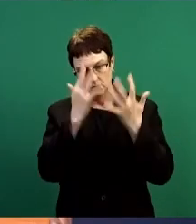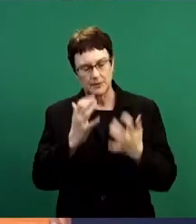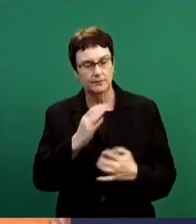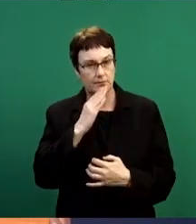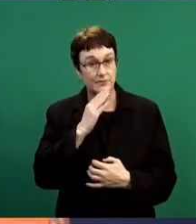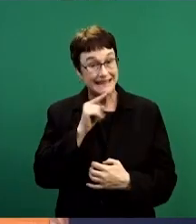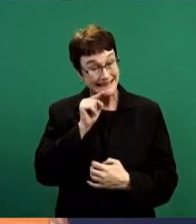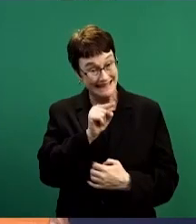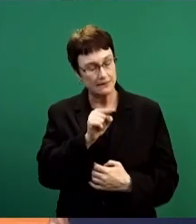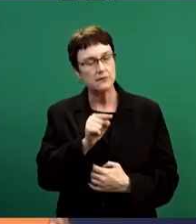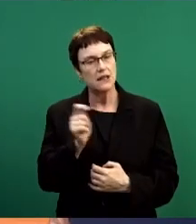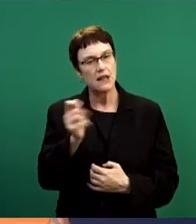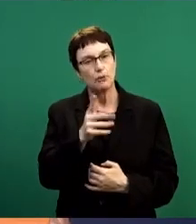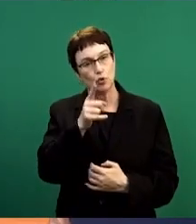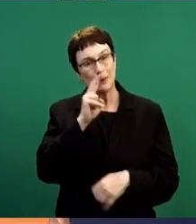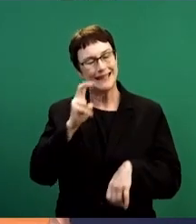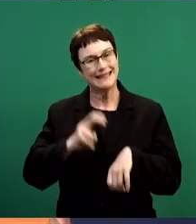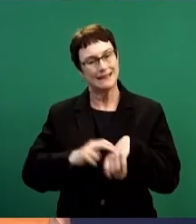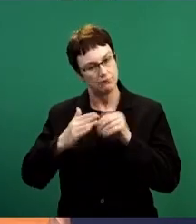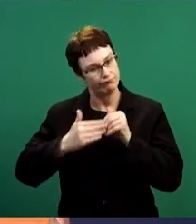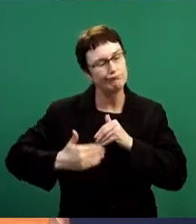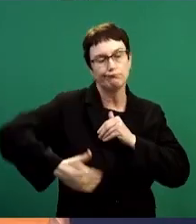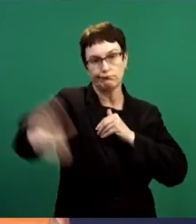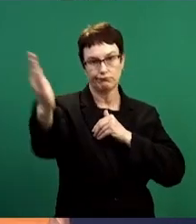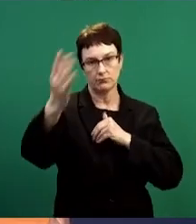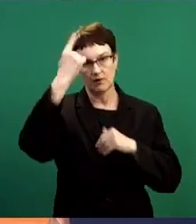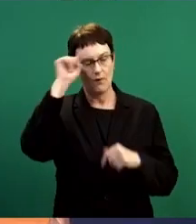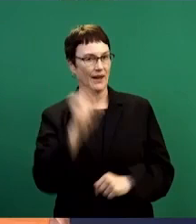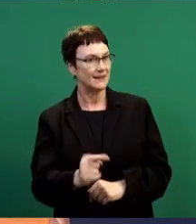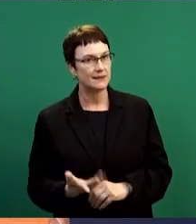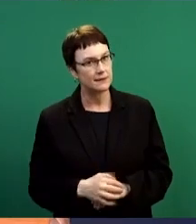need permanently going forward